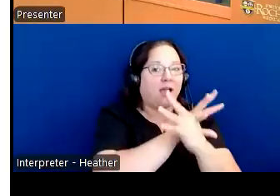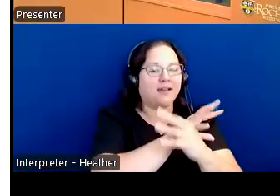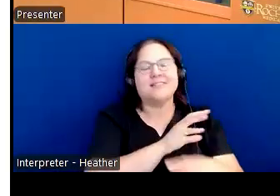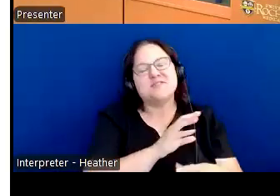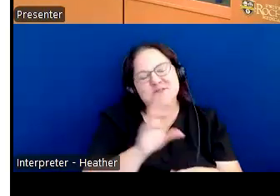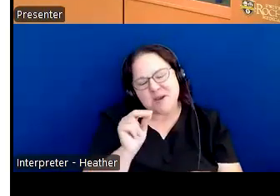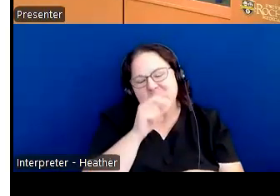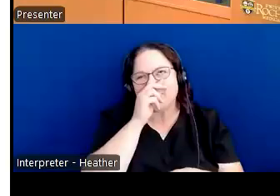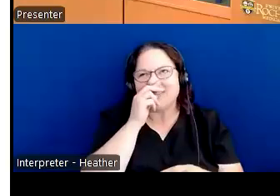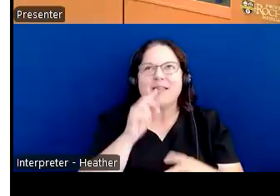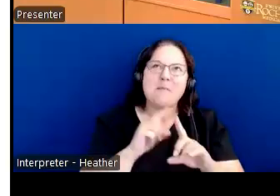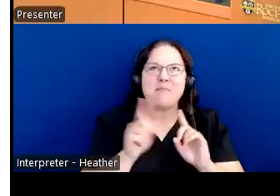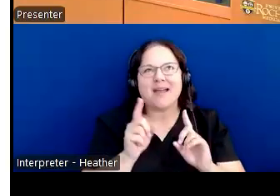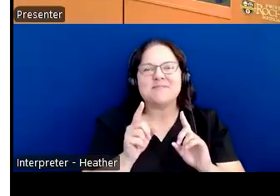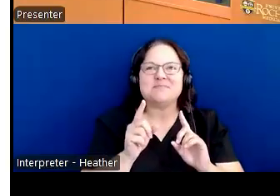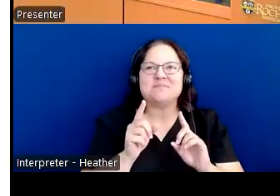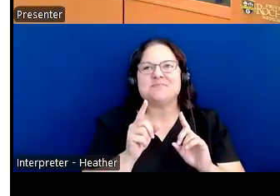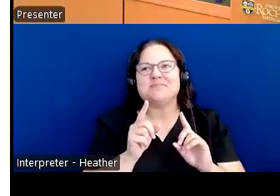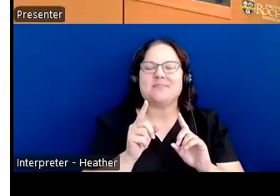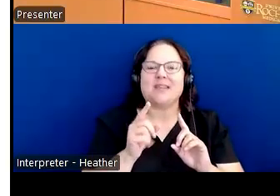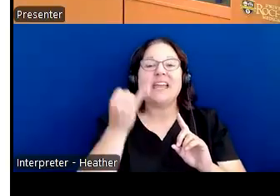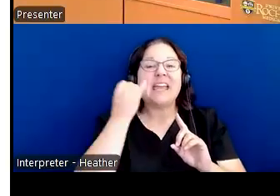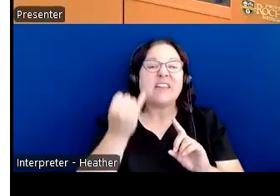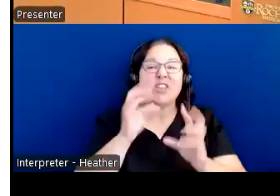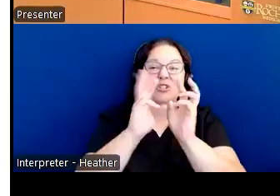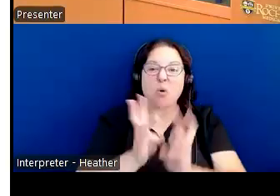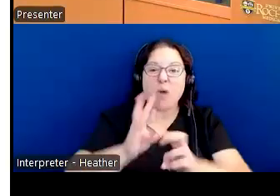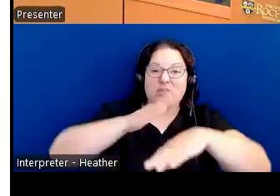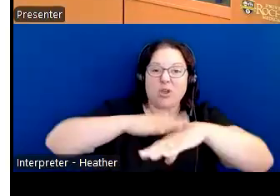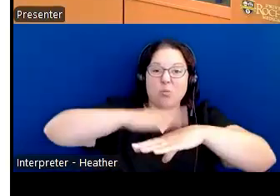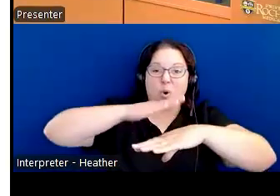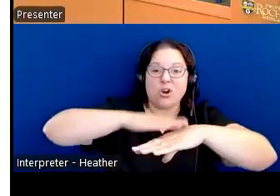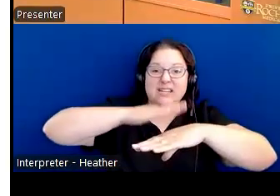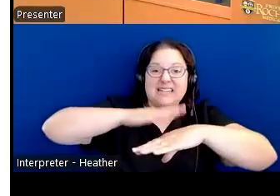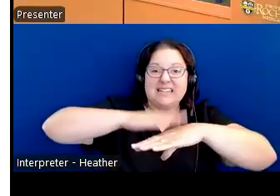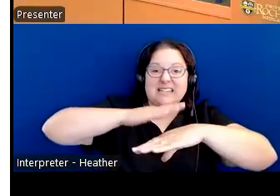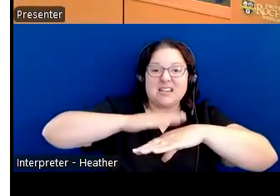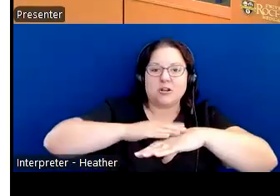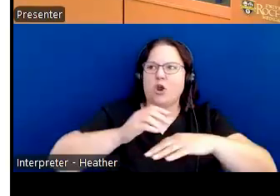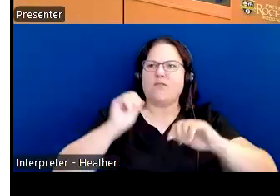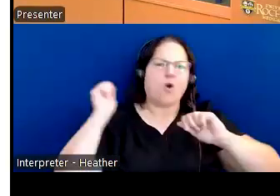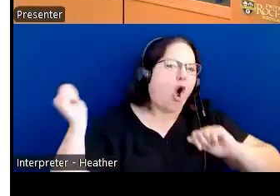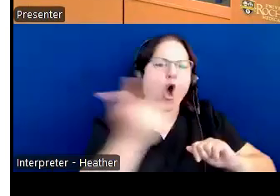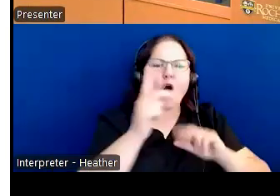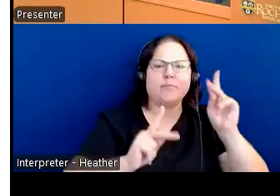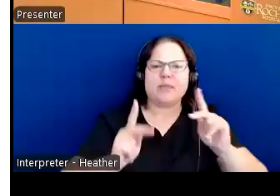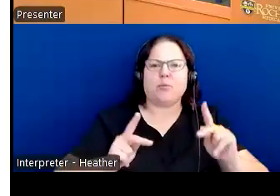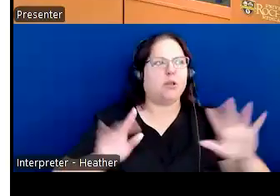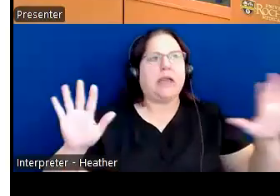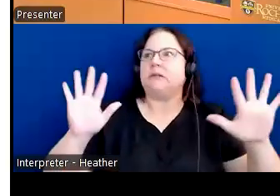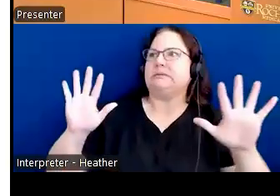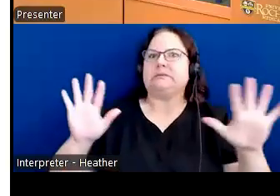are usually sort of like weather warnings, often when we're all on high alert,